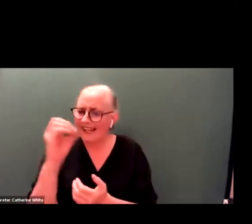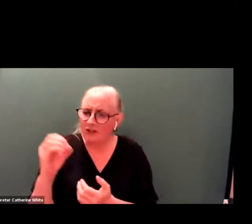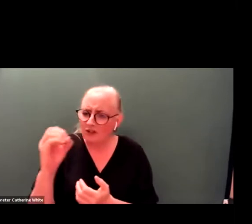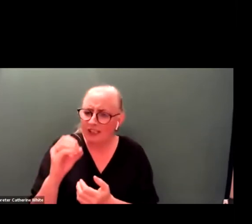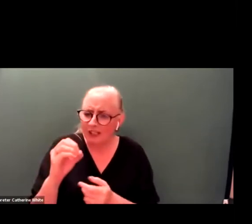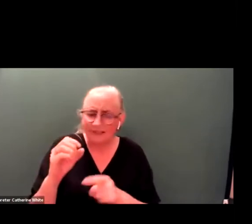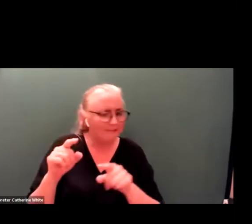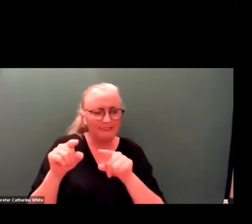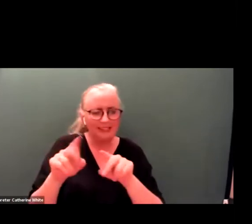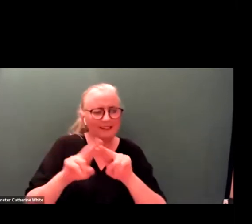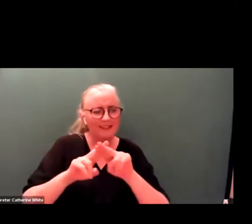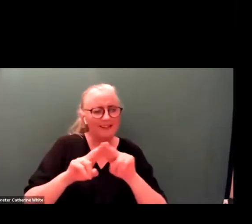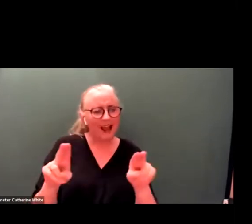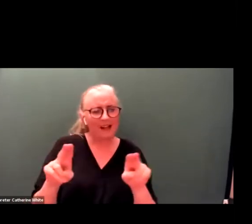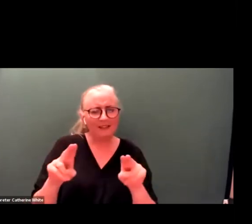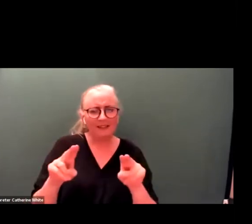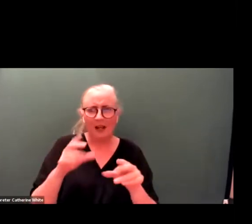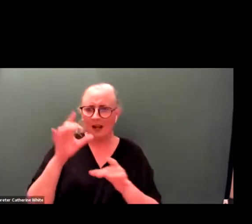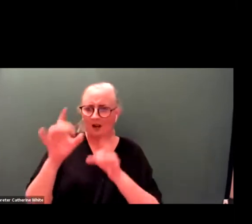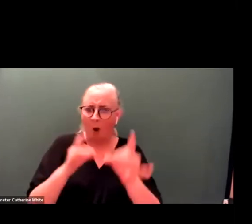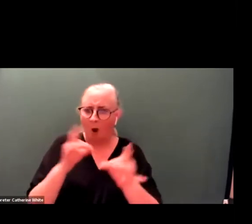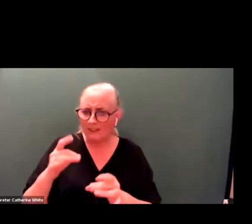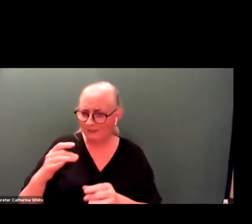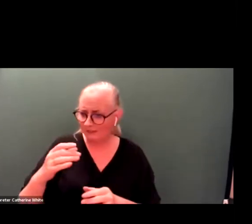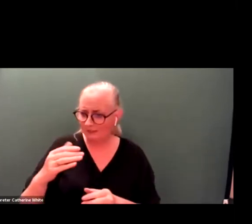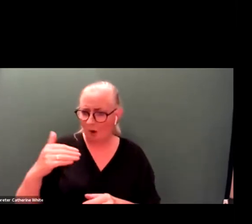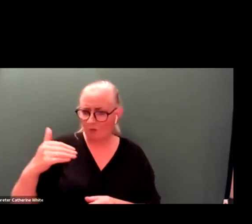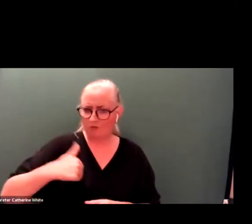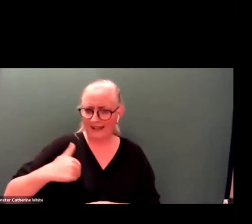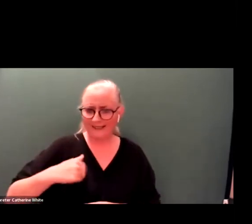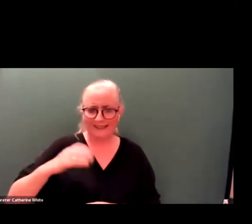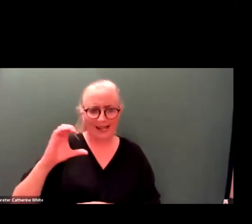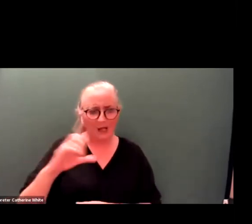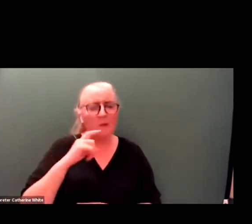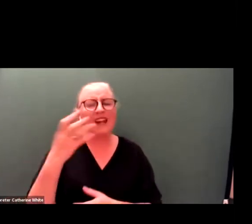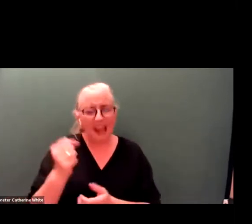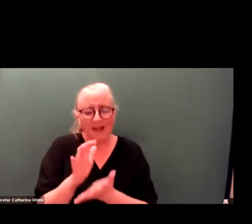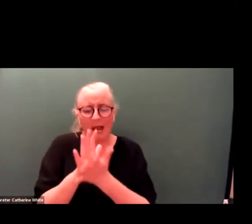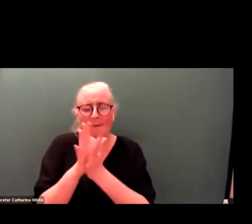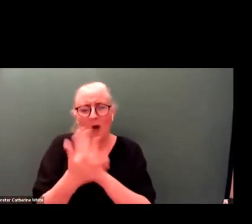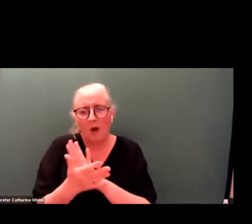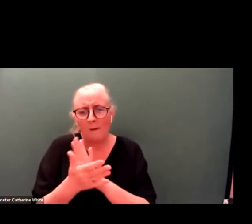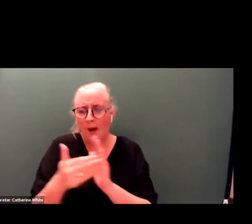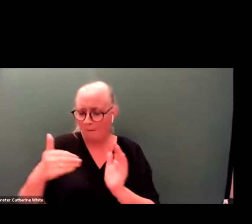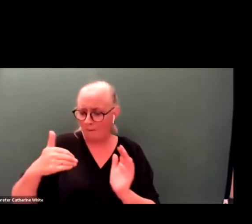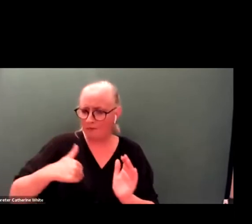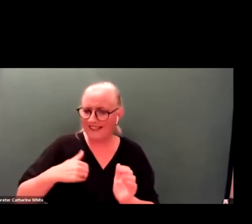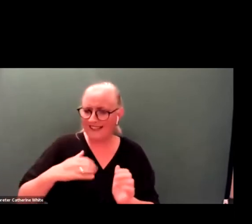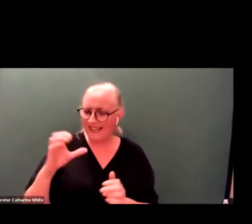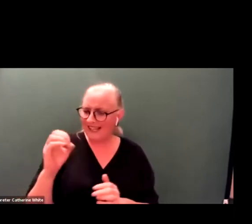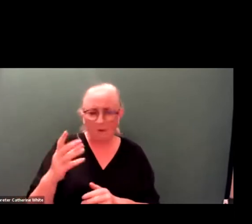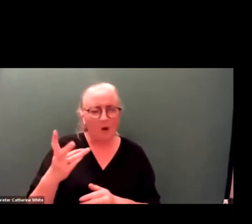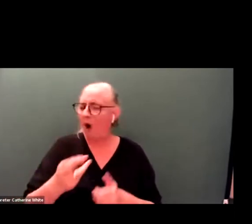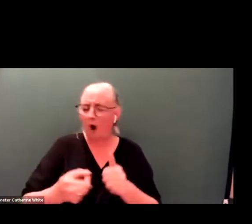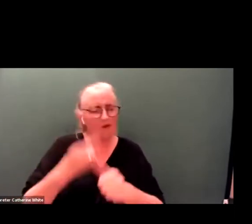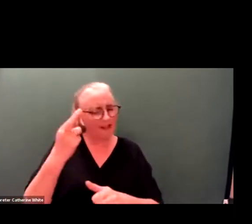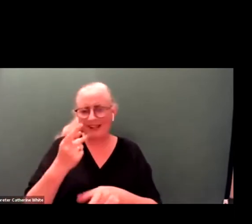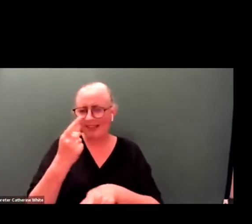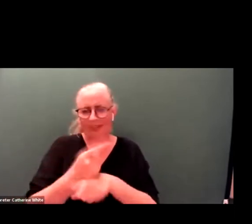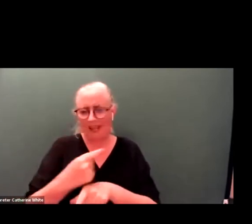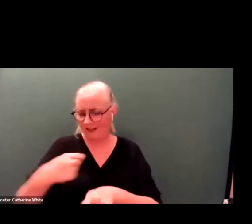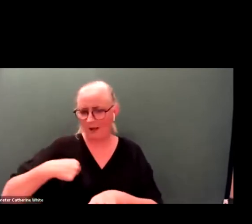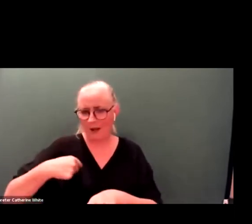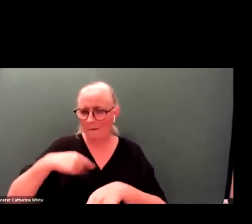carcinogen in that it doesn't cause breast cancer, but it accelerates the growth of abnormal breast cells, which were already present before